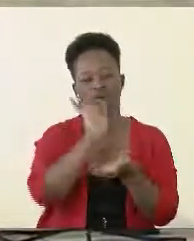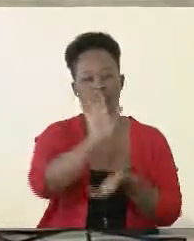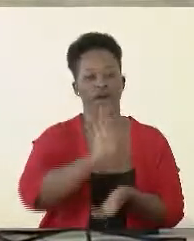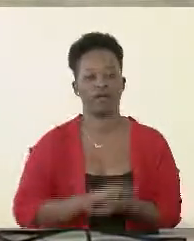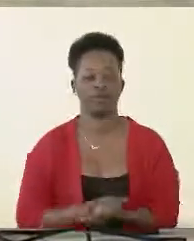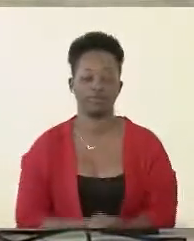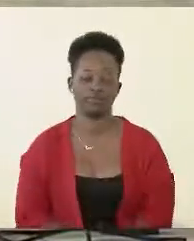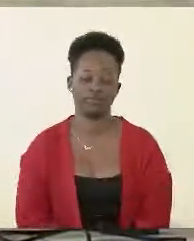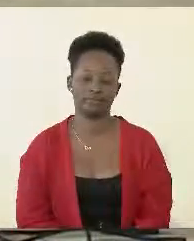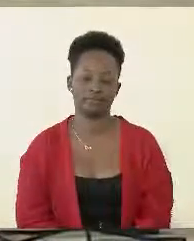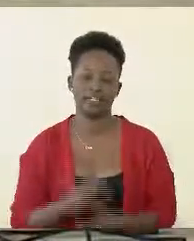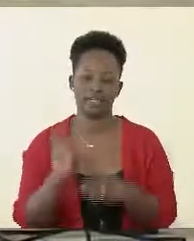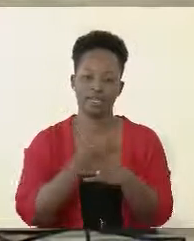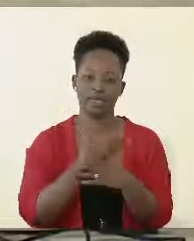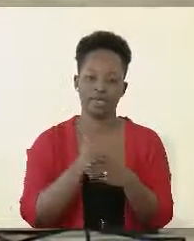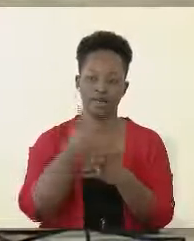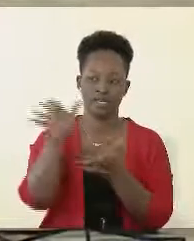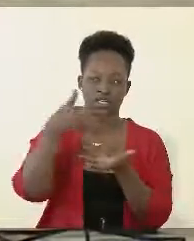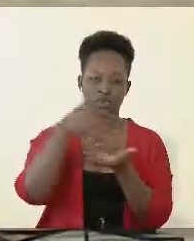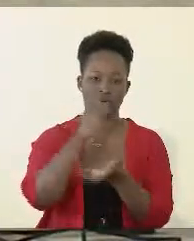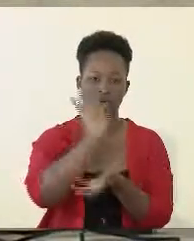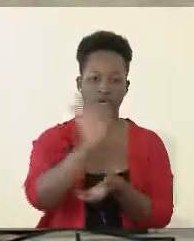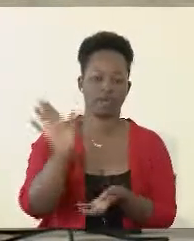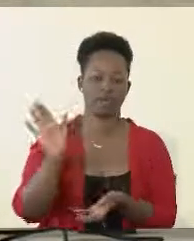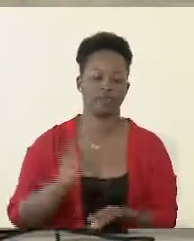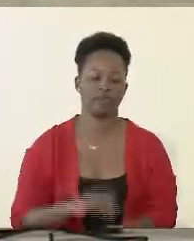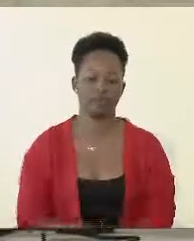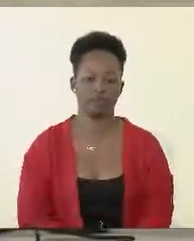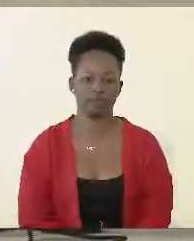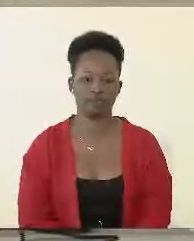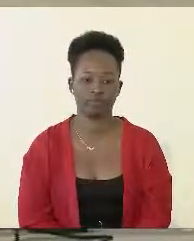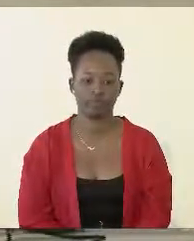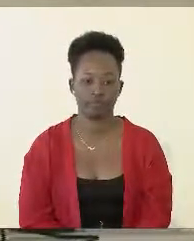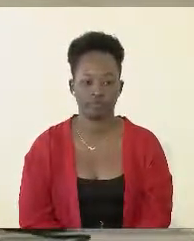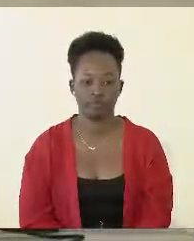Expand the market share